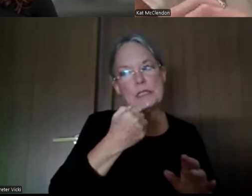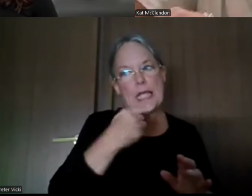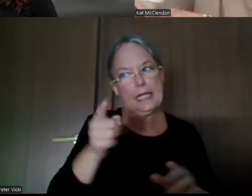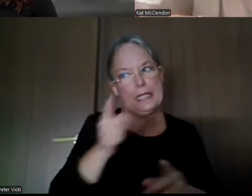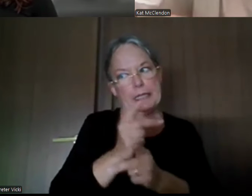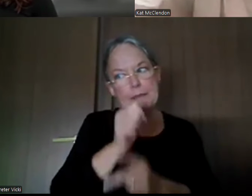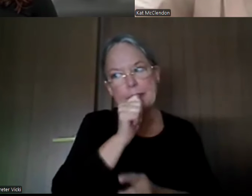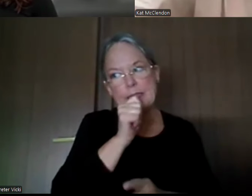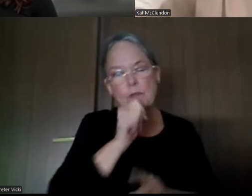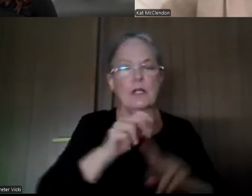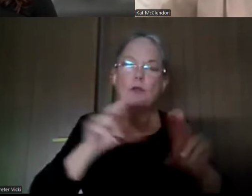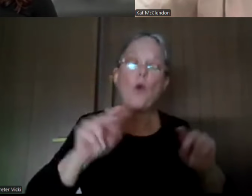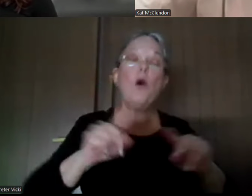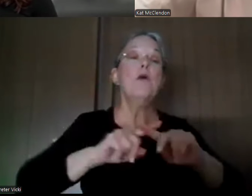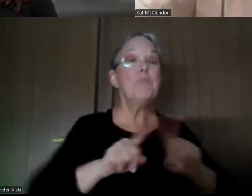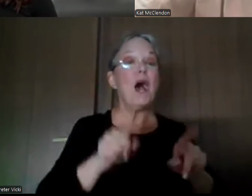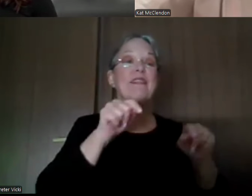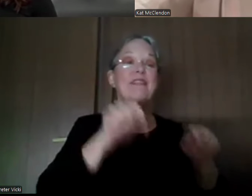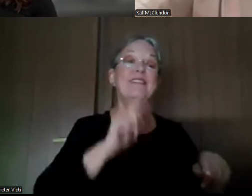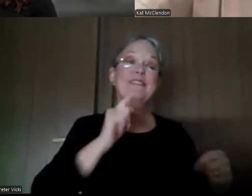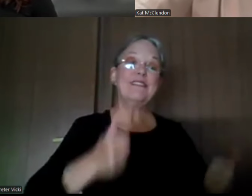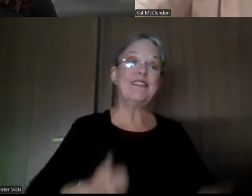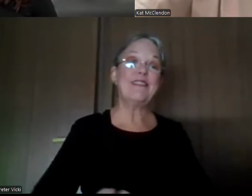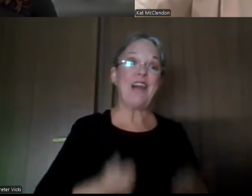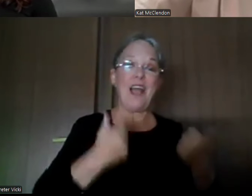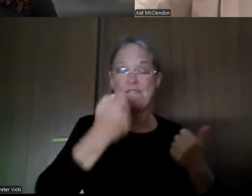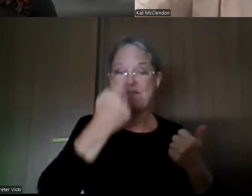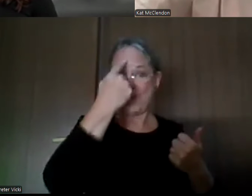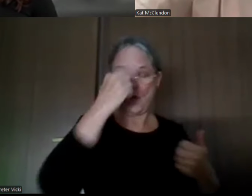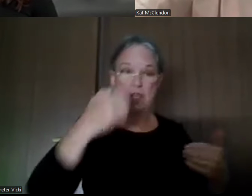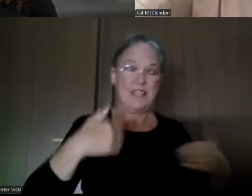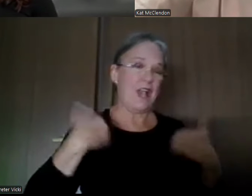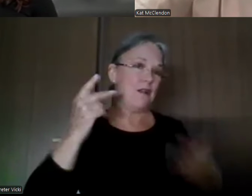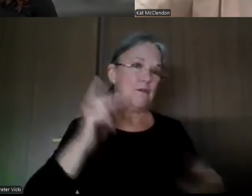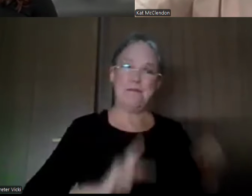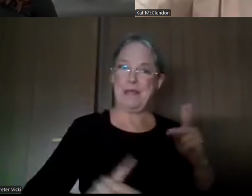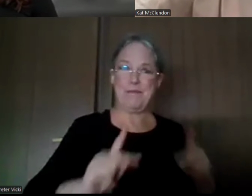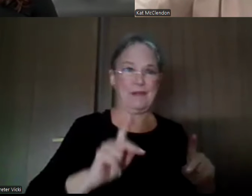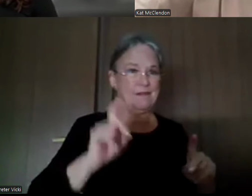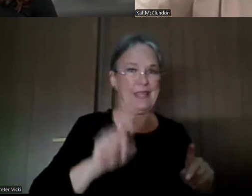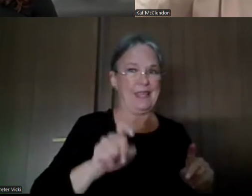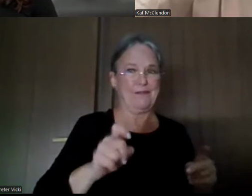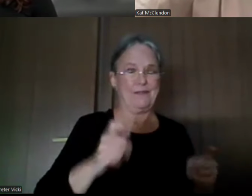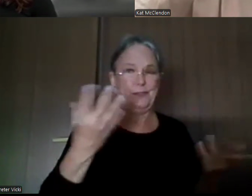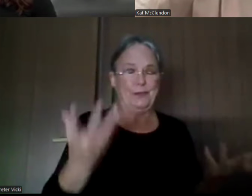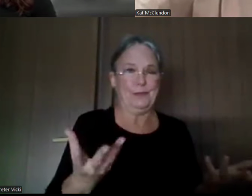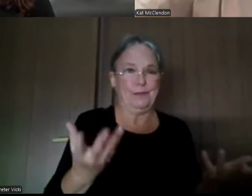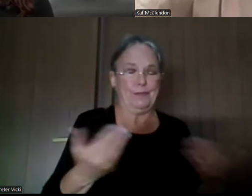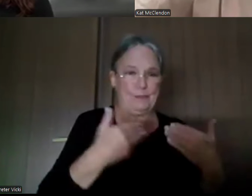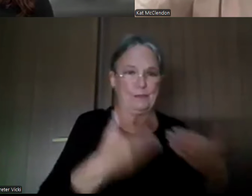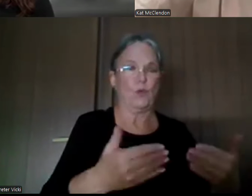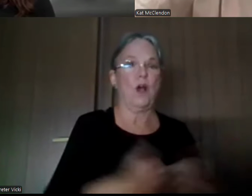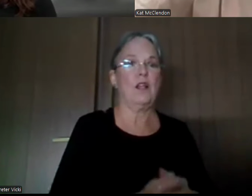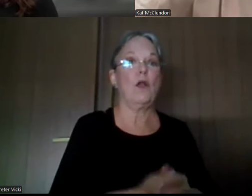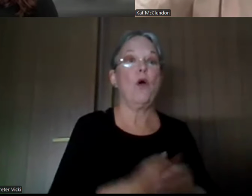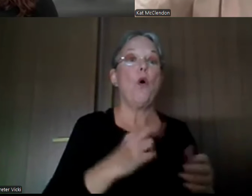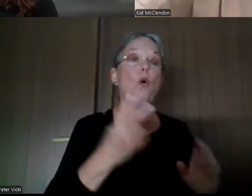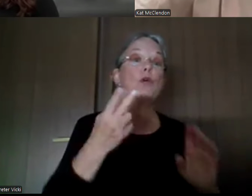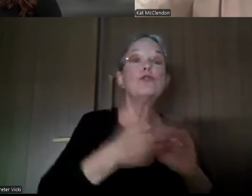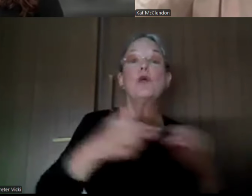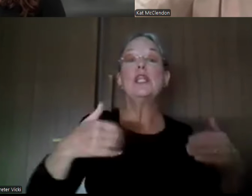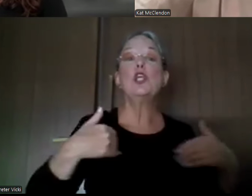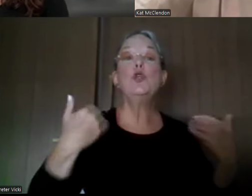just life that young people have to deal with, right? Or maybe joining a youth council like you all